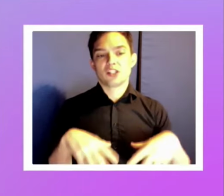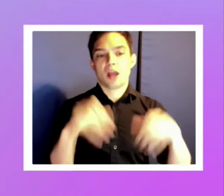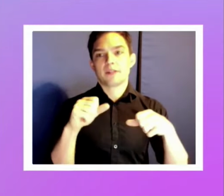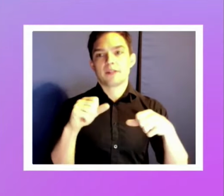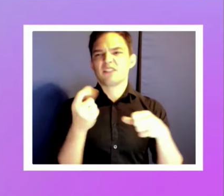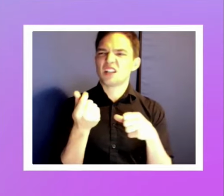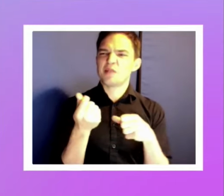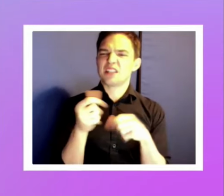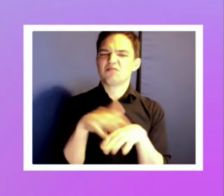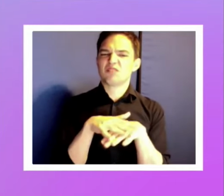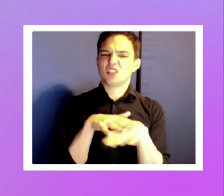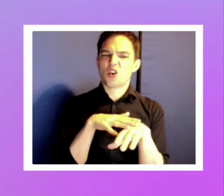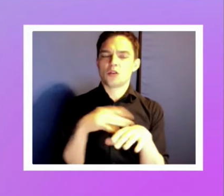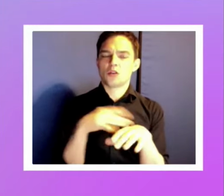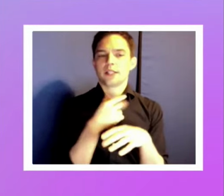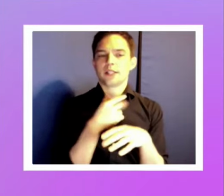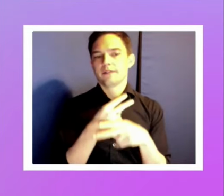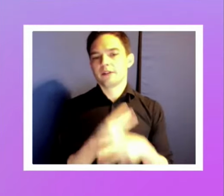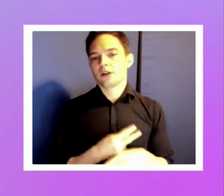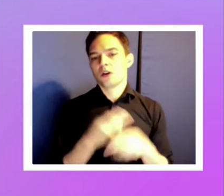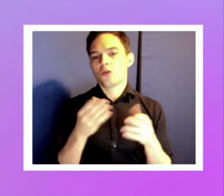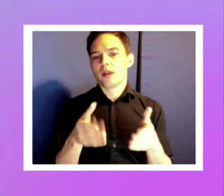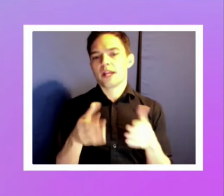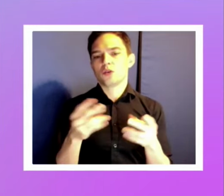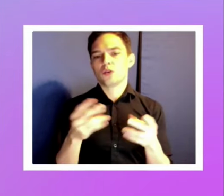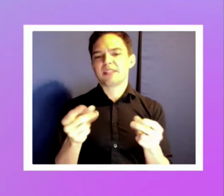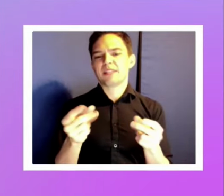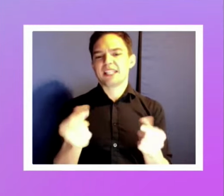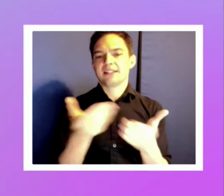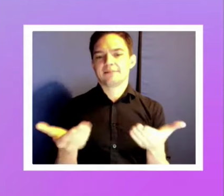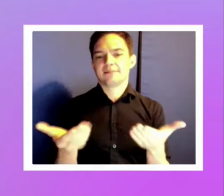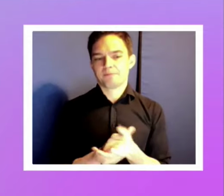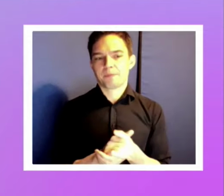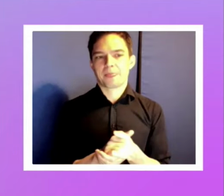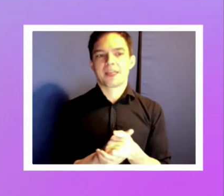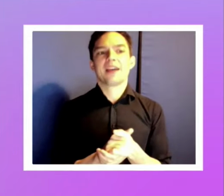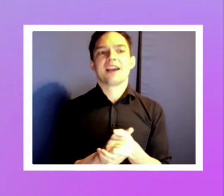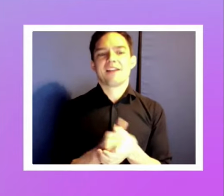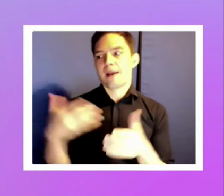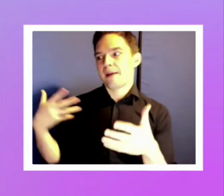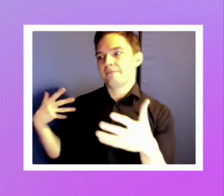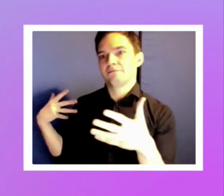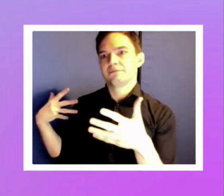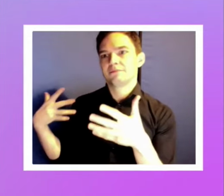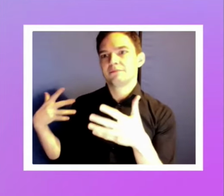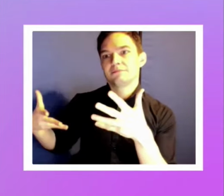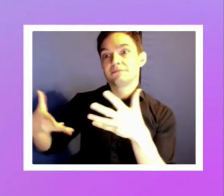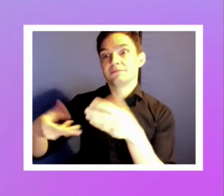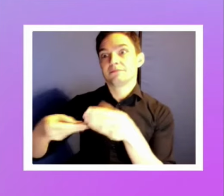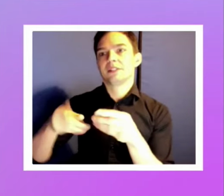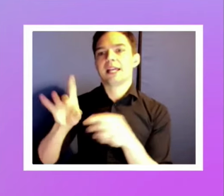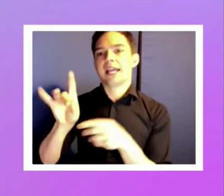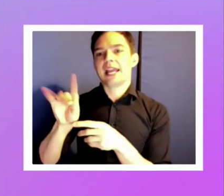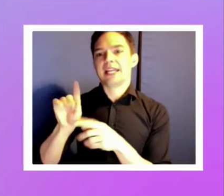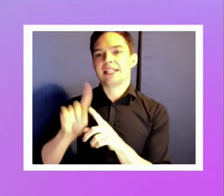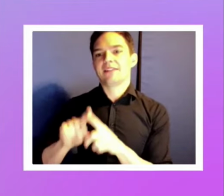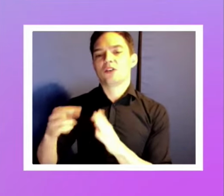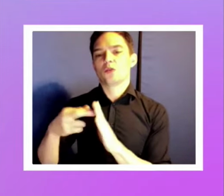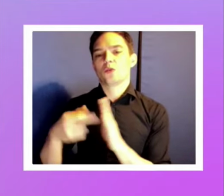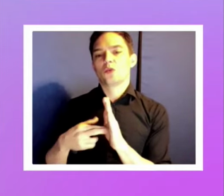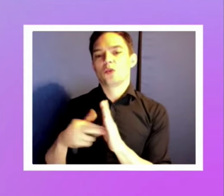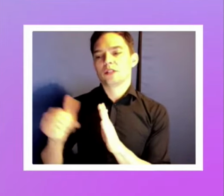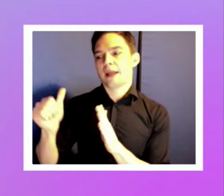little slow, so we need to figure out a way to speed things up. There's a backlog of about 80 rules that we need to get through, and I'm hoping